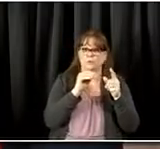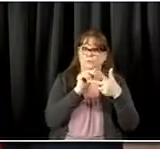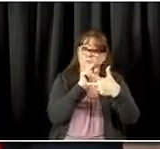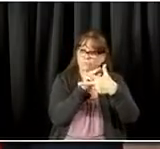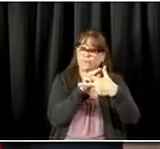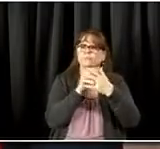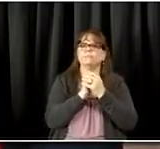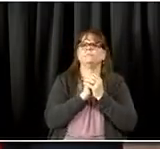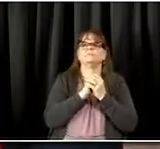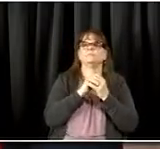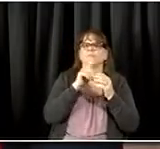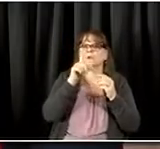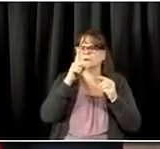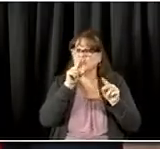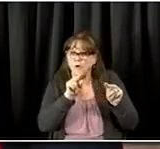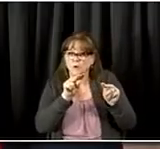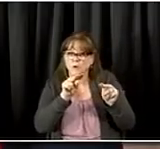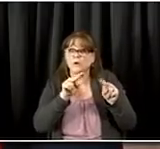Denver.